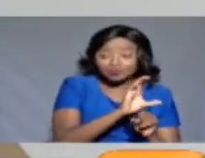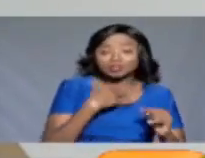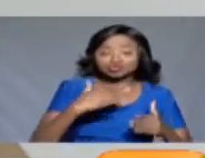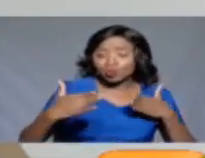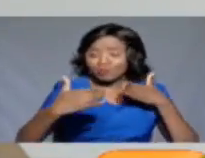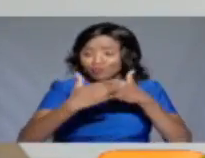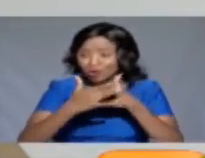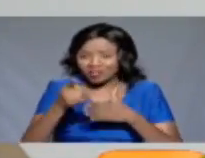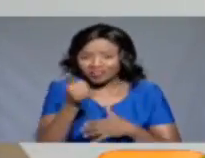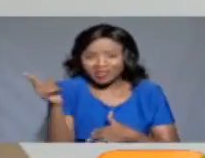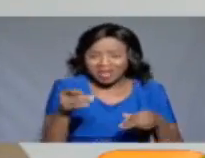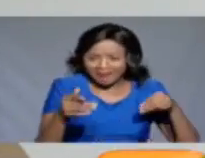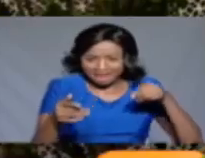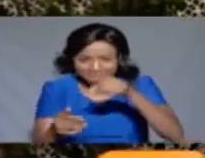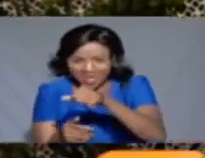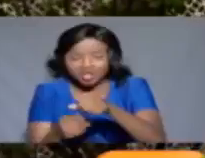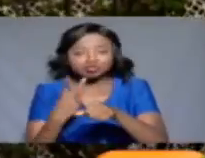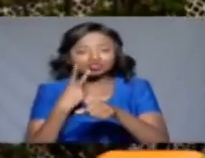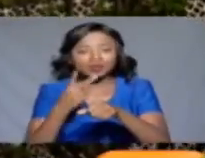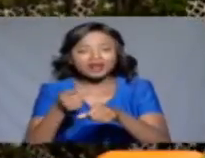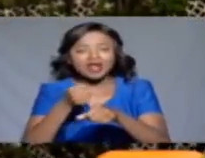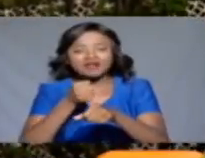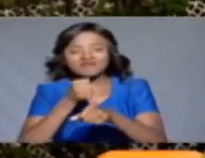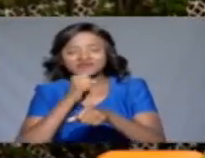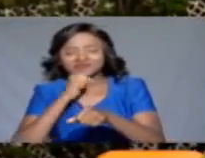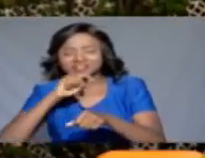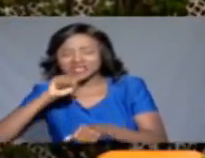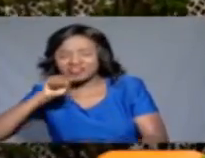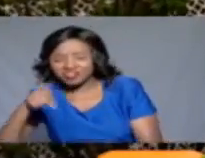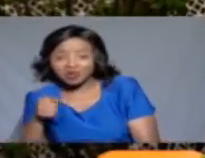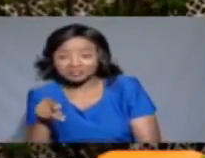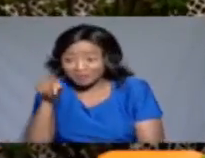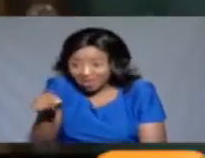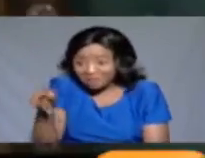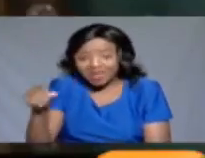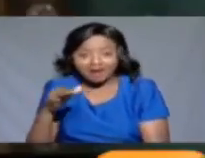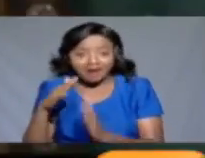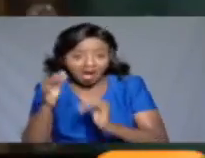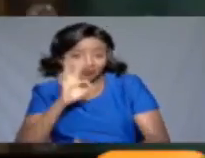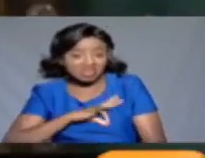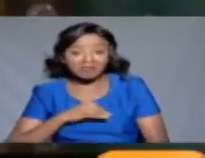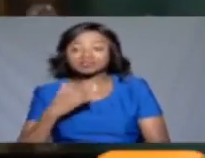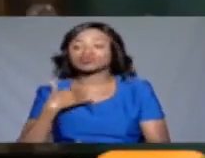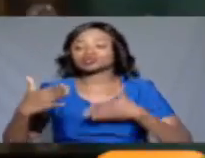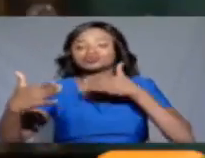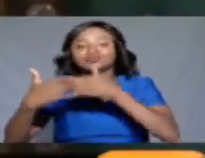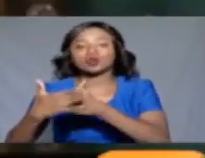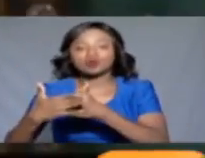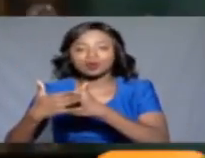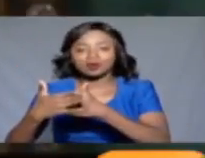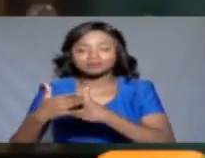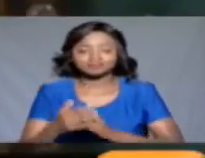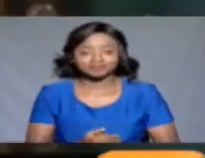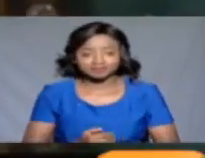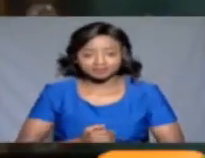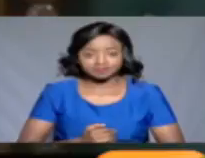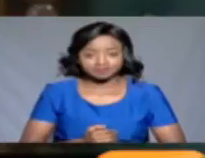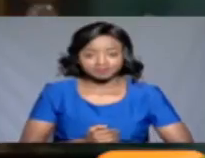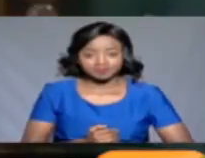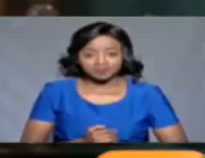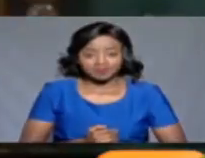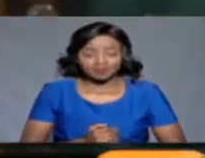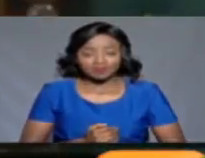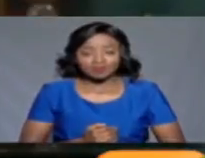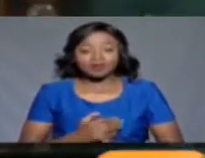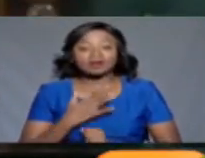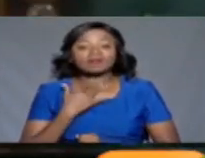of 250,000 shillings to each member in house allowances. Honourable members, I wish to invite you to a speaker's Kamukunji